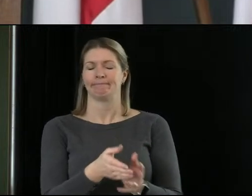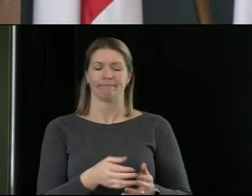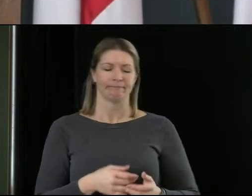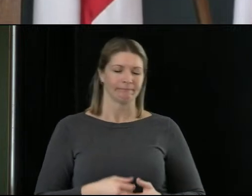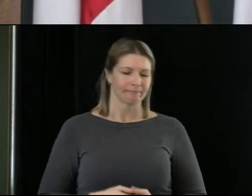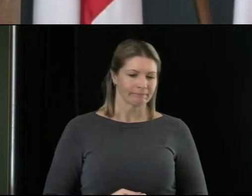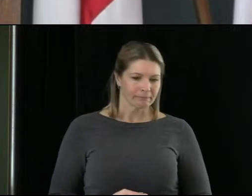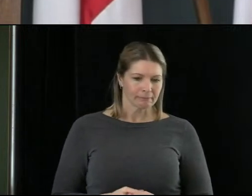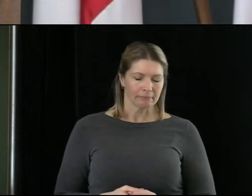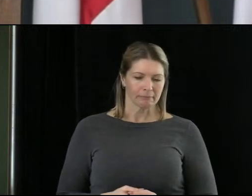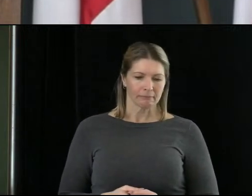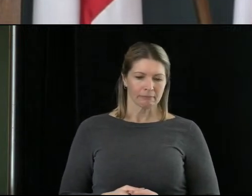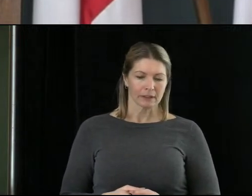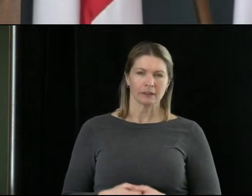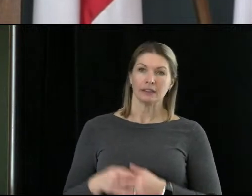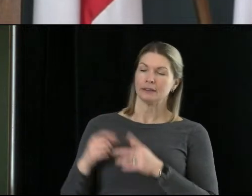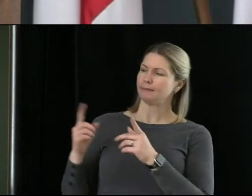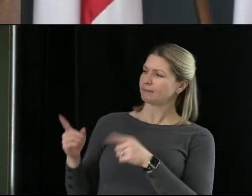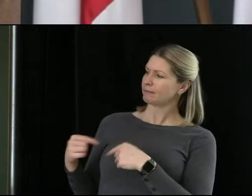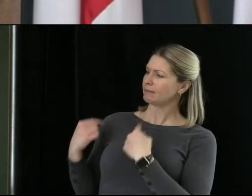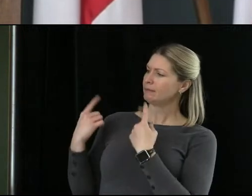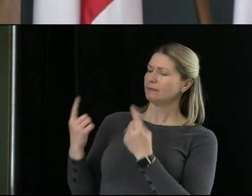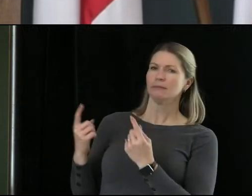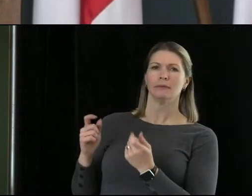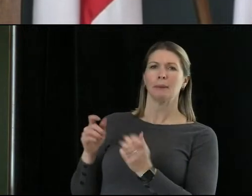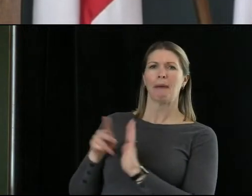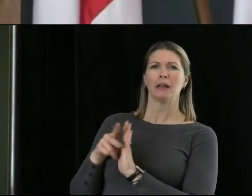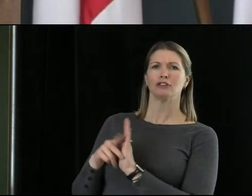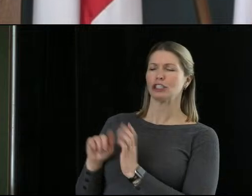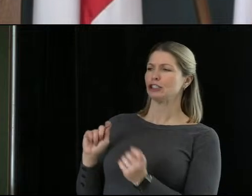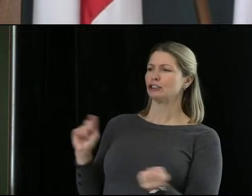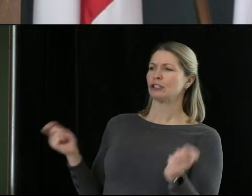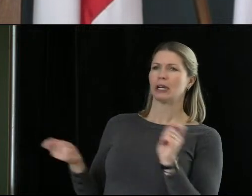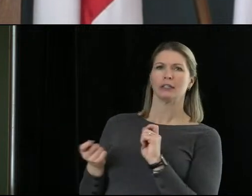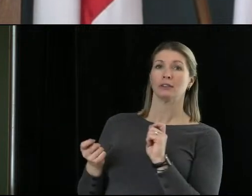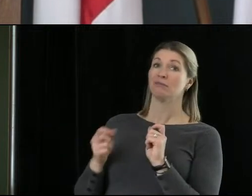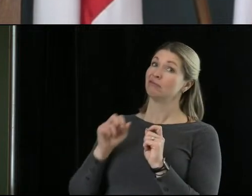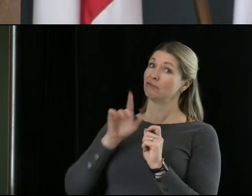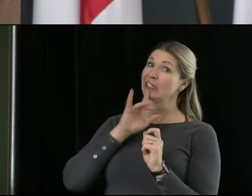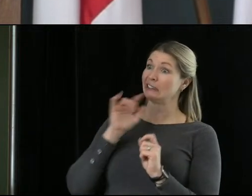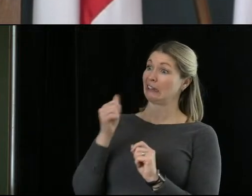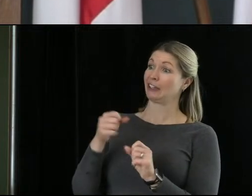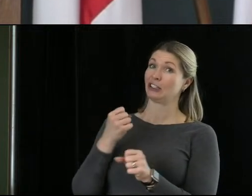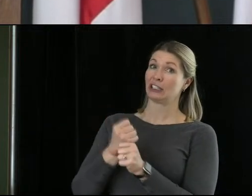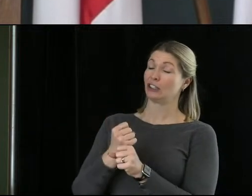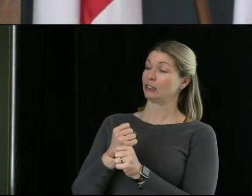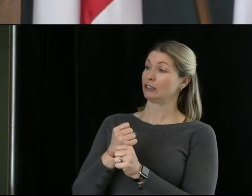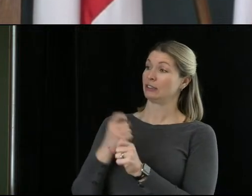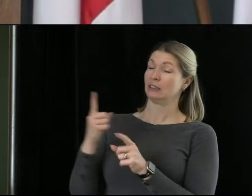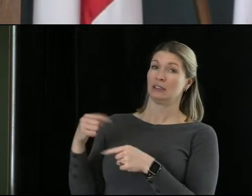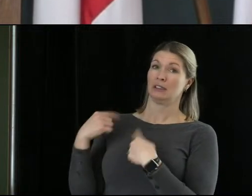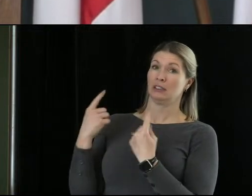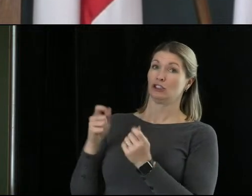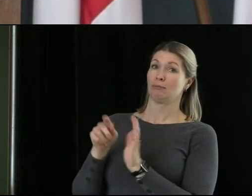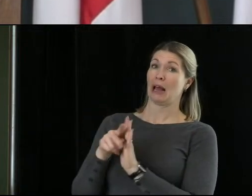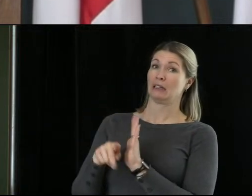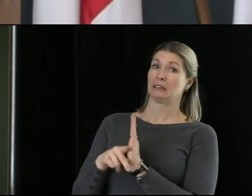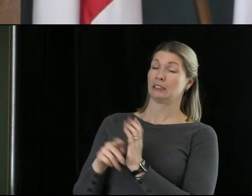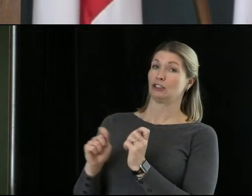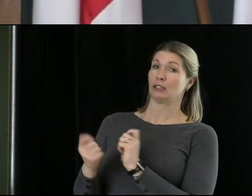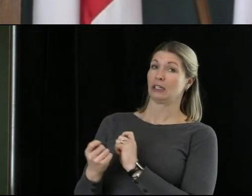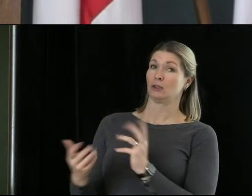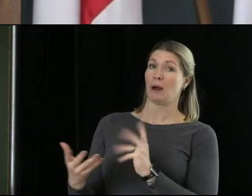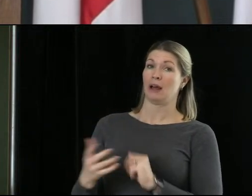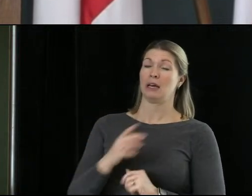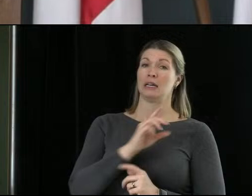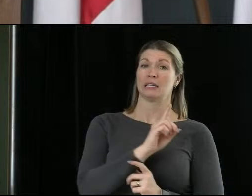What changes have been made in the past 30 years, or even 10 years ago? Domestic relationship and intimate